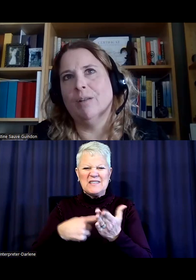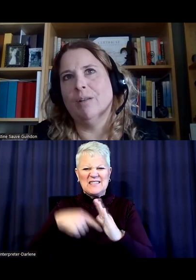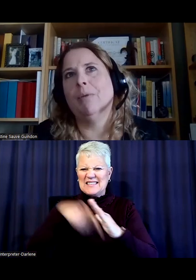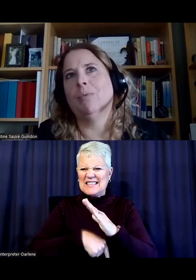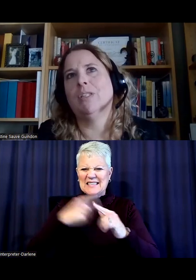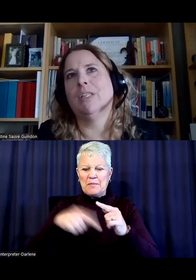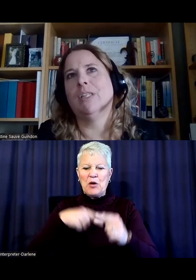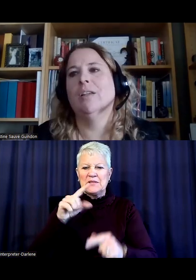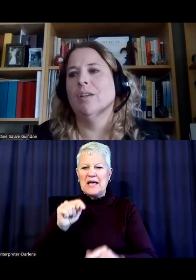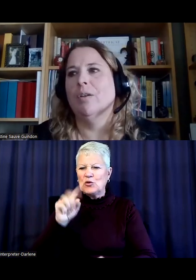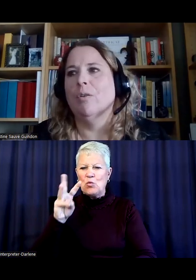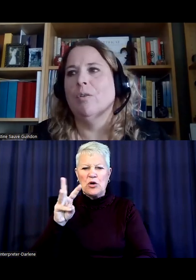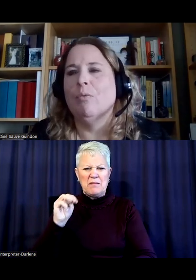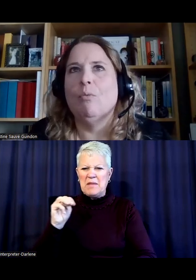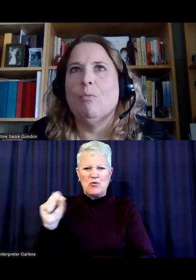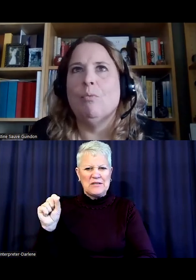tactile working memory scale.